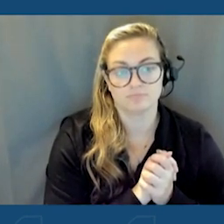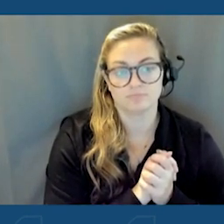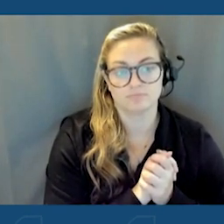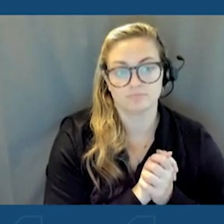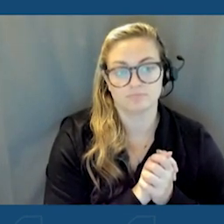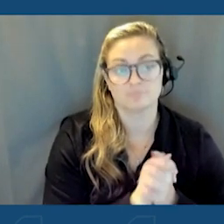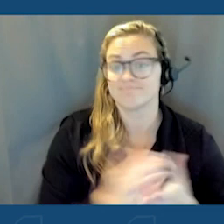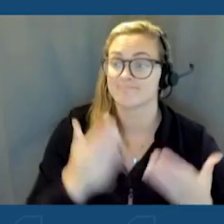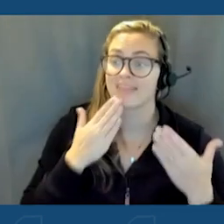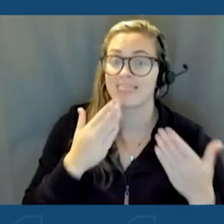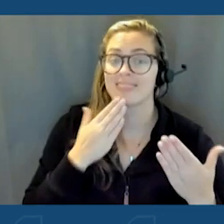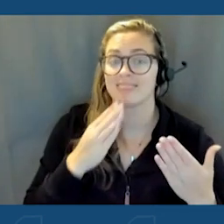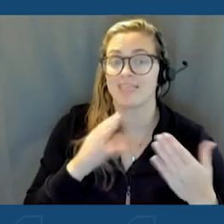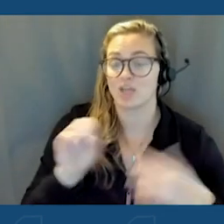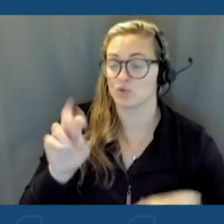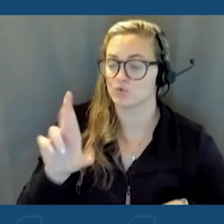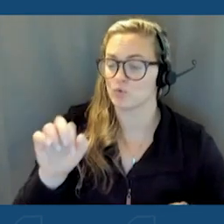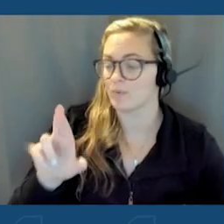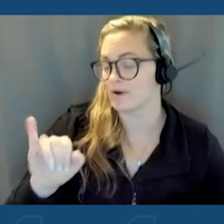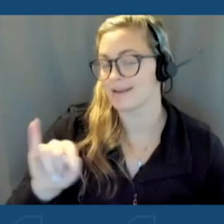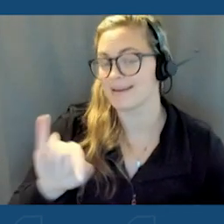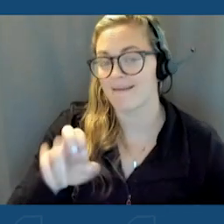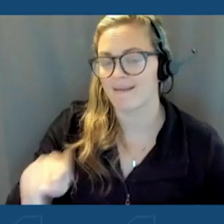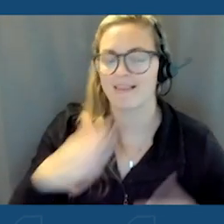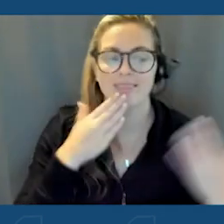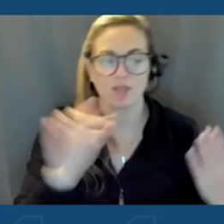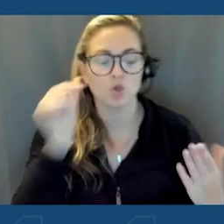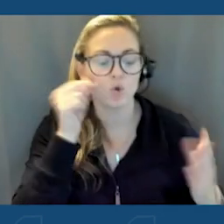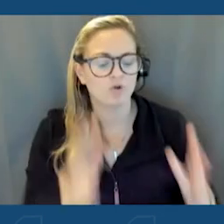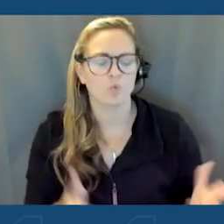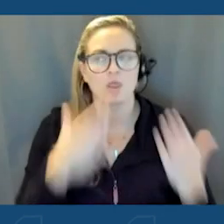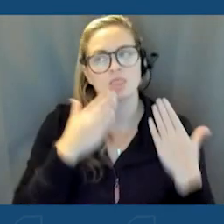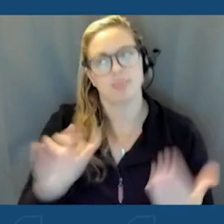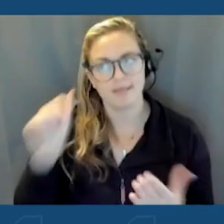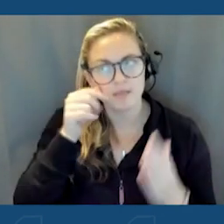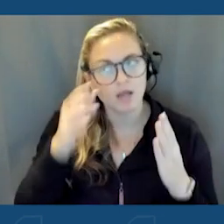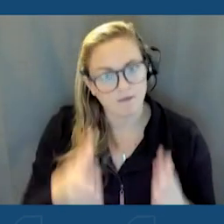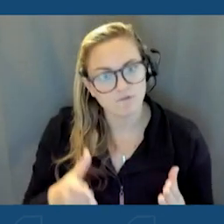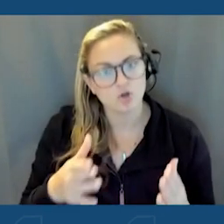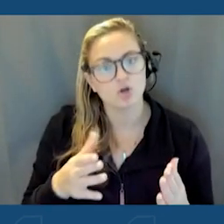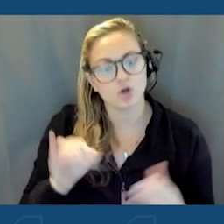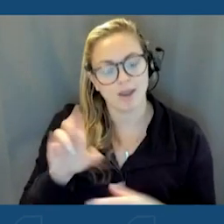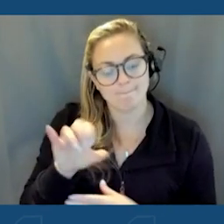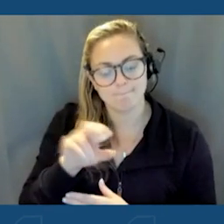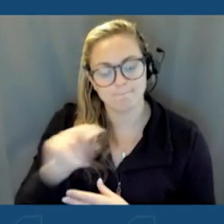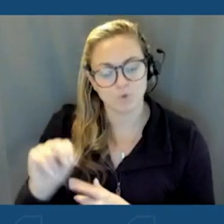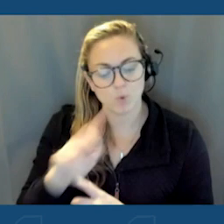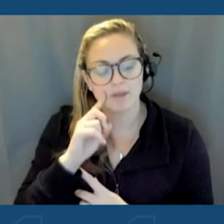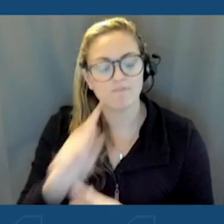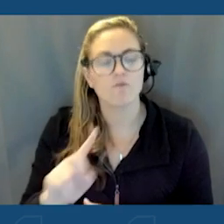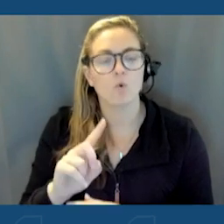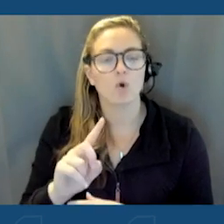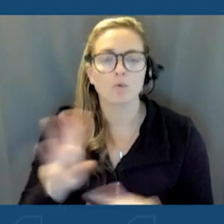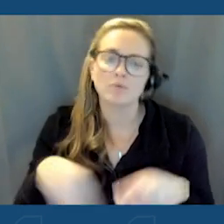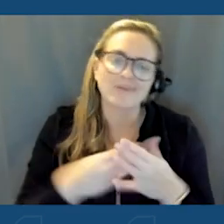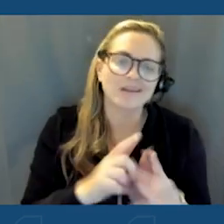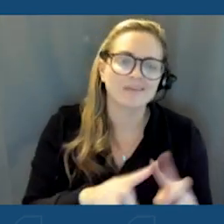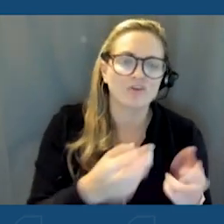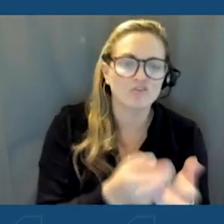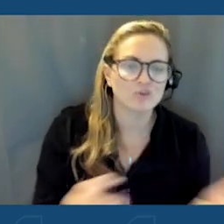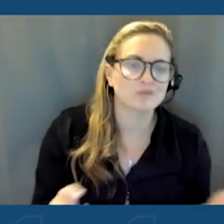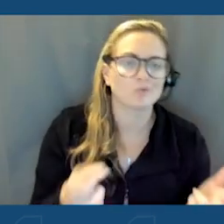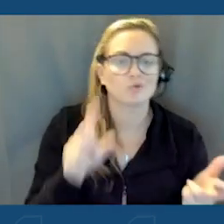Thank you, Superintendent. Thank you, Governor. I want to thank Governor Hochul and Superintendent Bruin for providing the support and resources we need to carry out